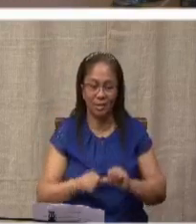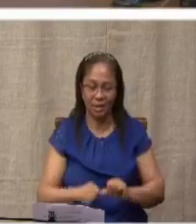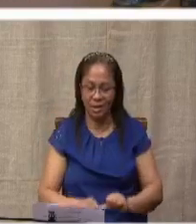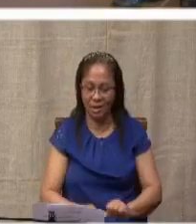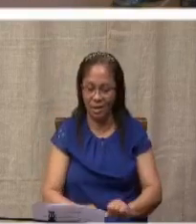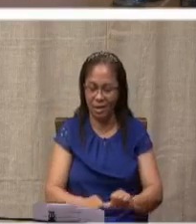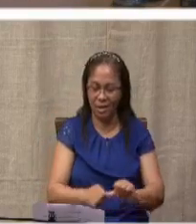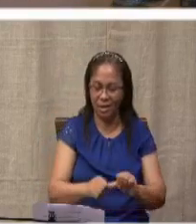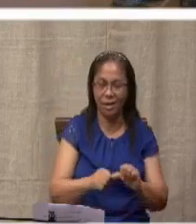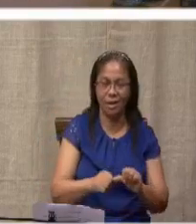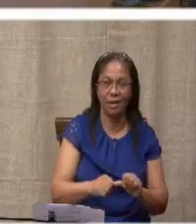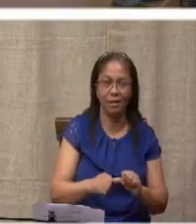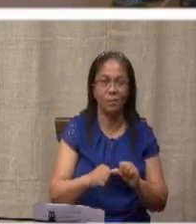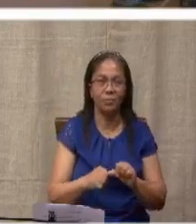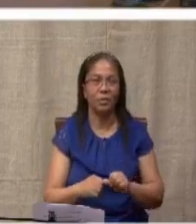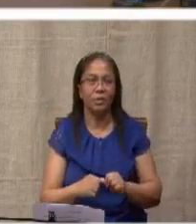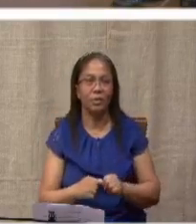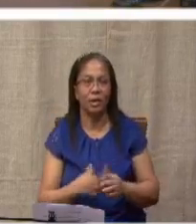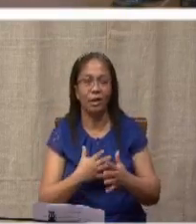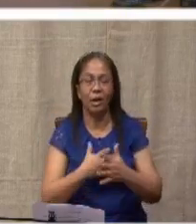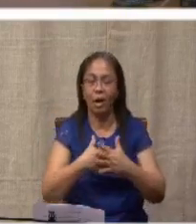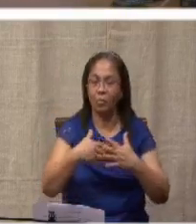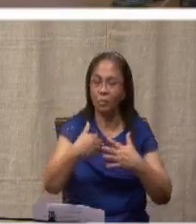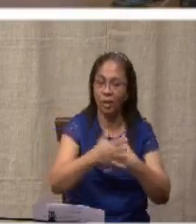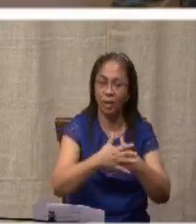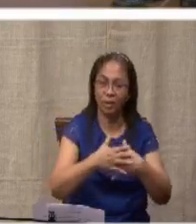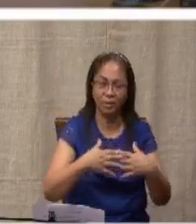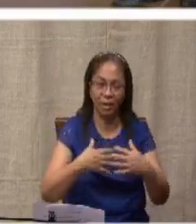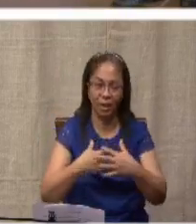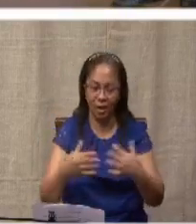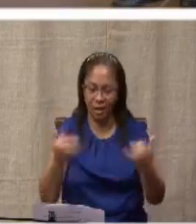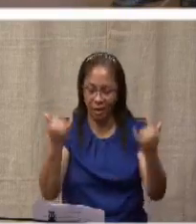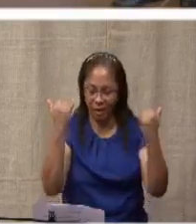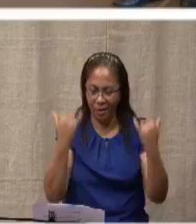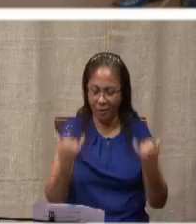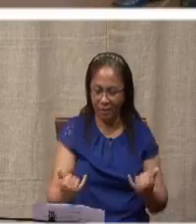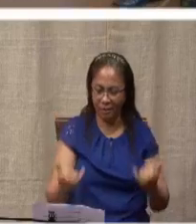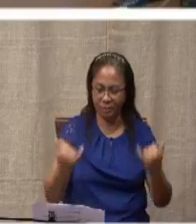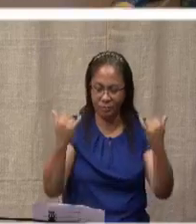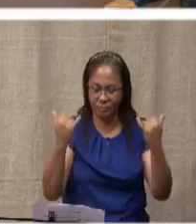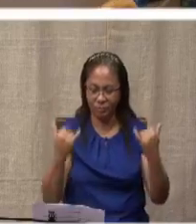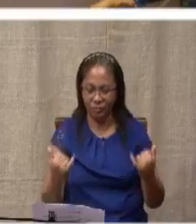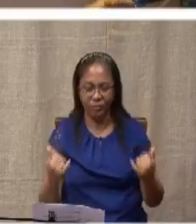will stay take him for now